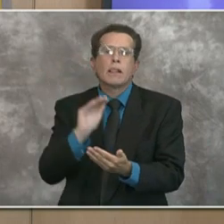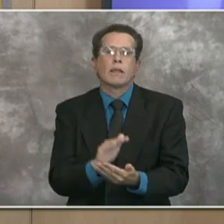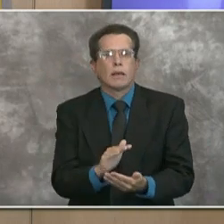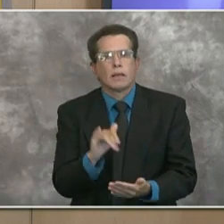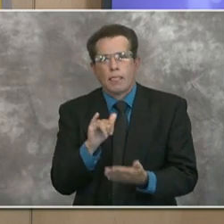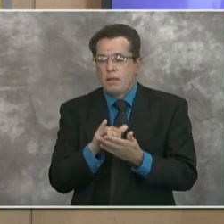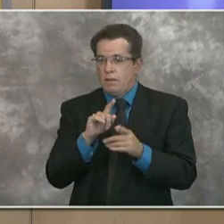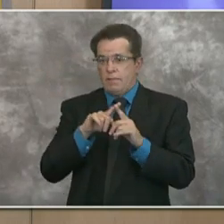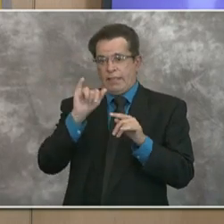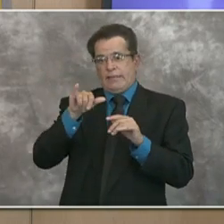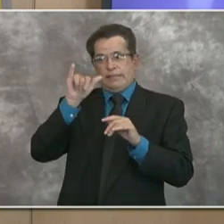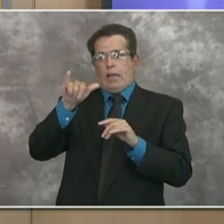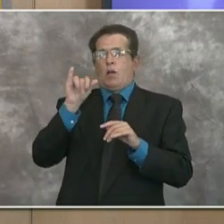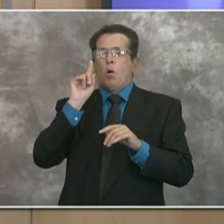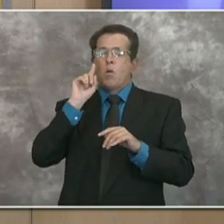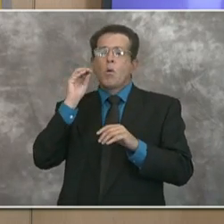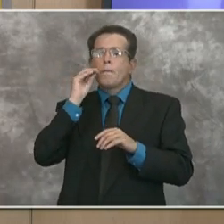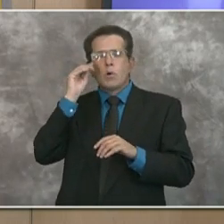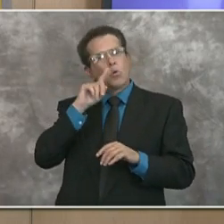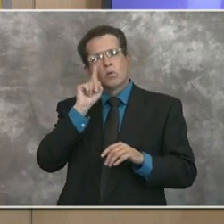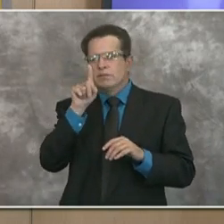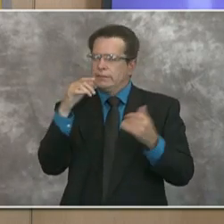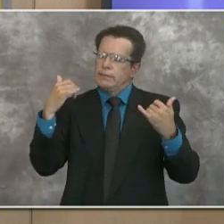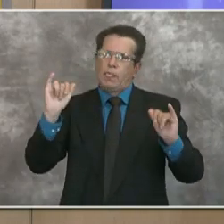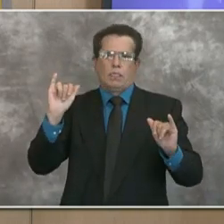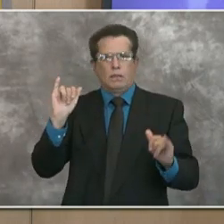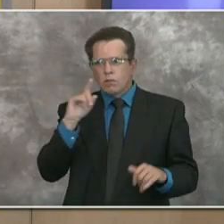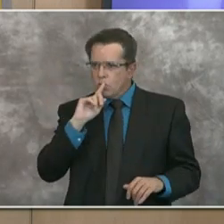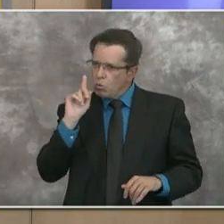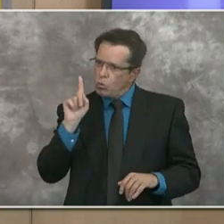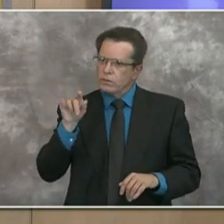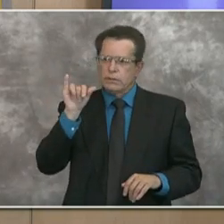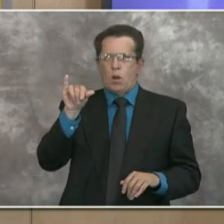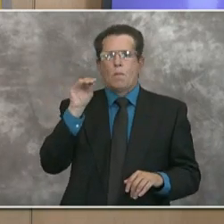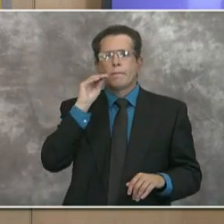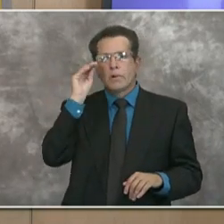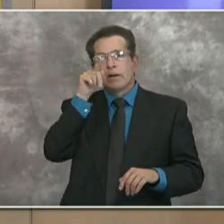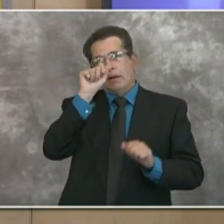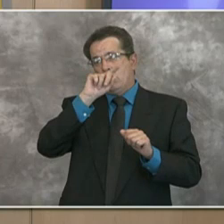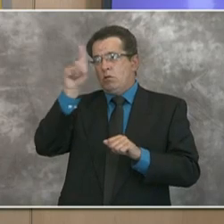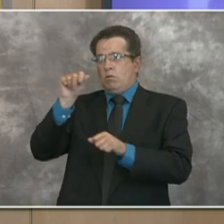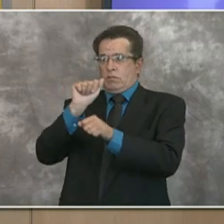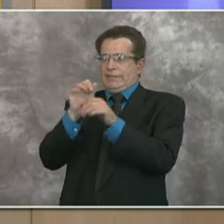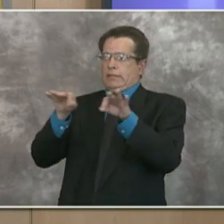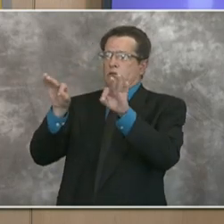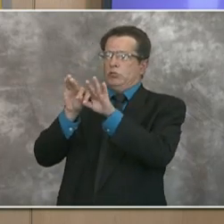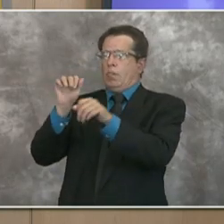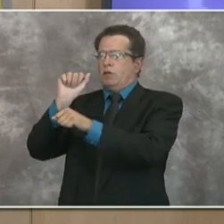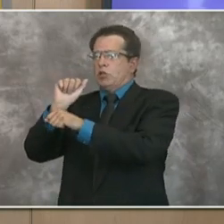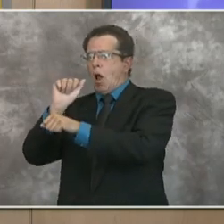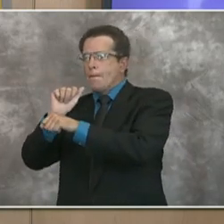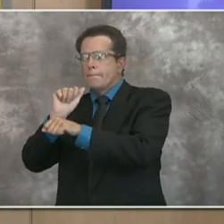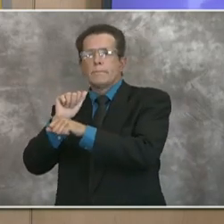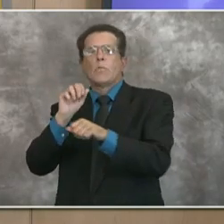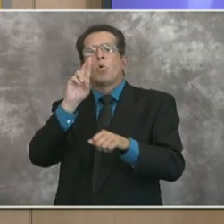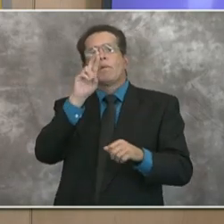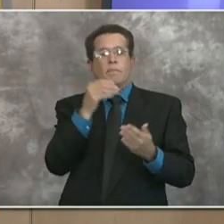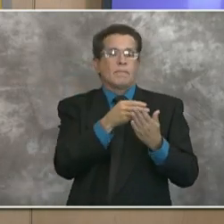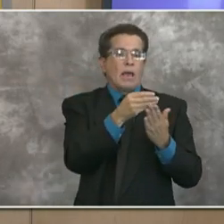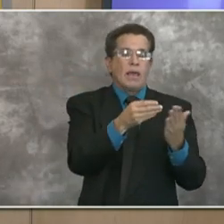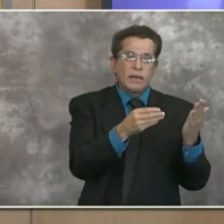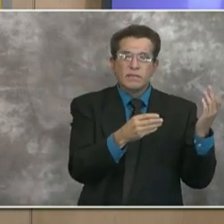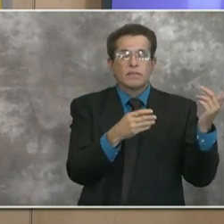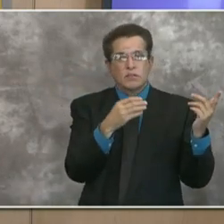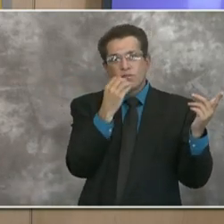be clear, the stay-at-home orders remain in effect. You can leave your house for an essential job or an essential service. We do believe that